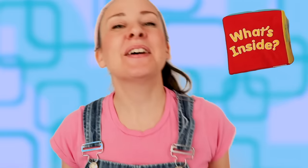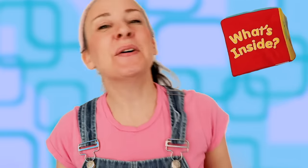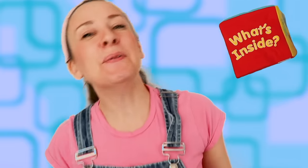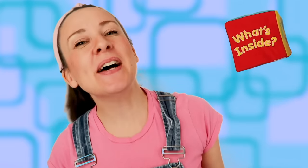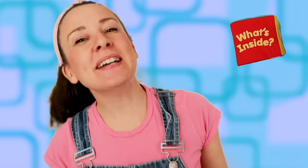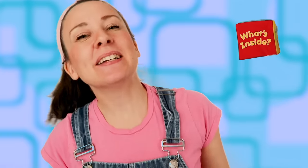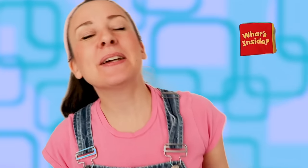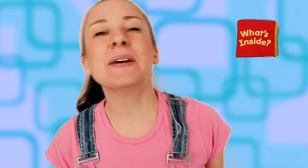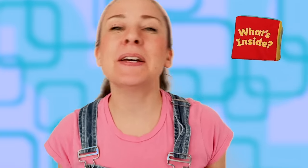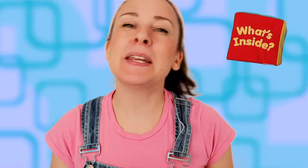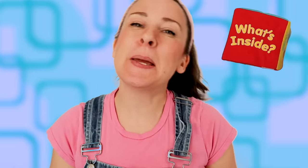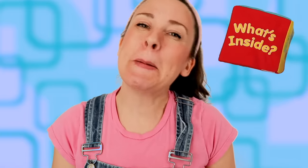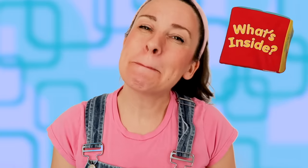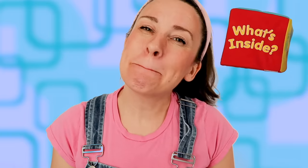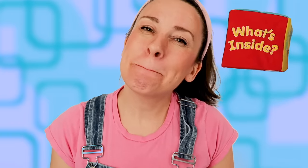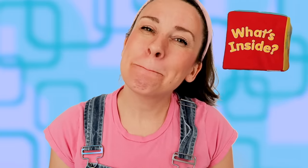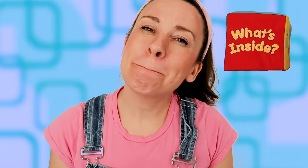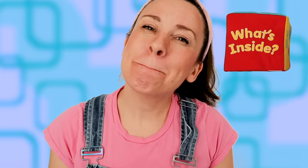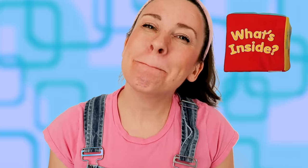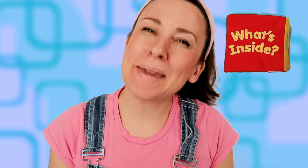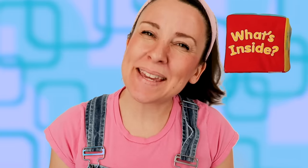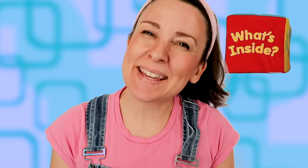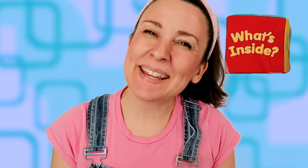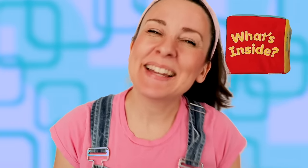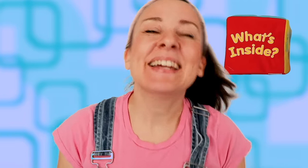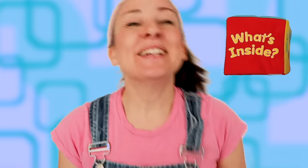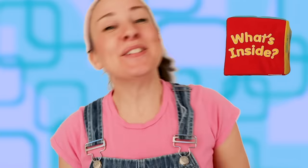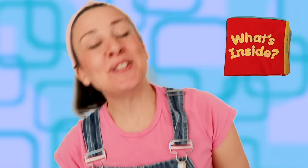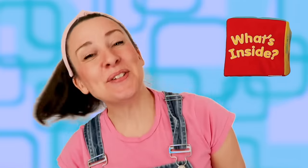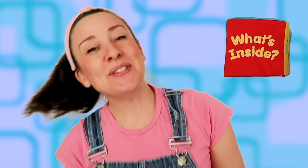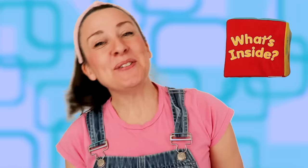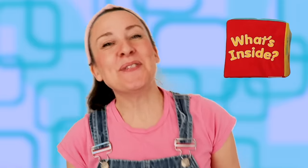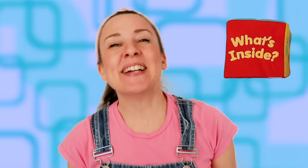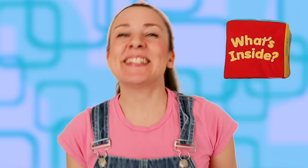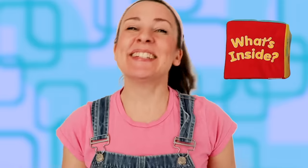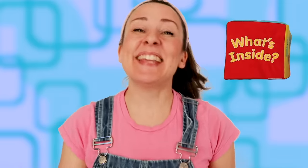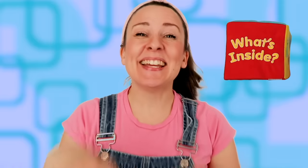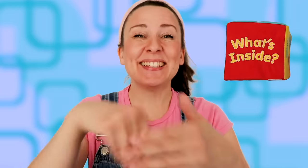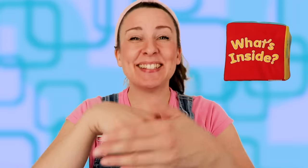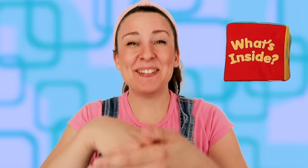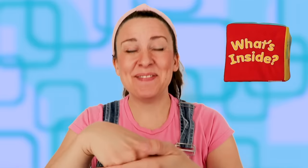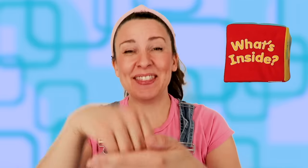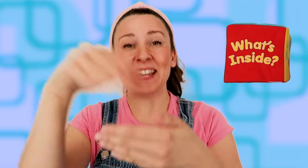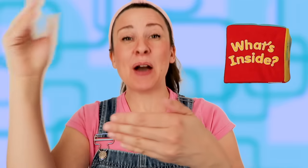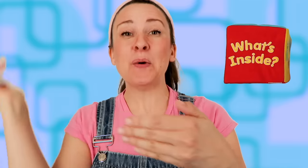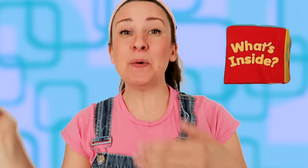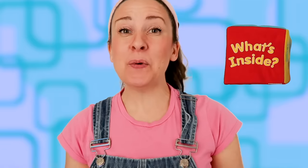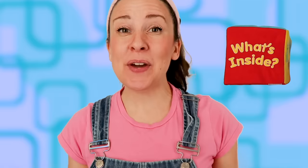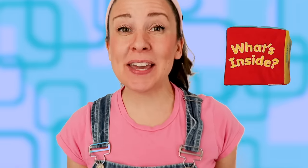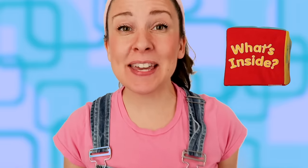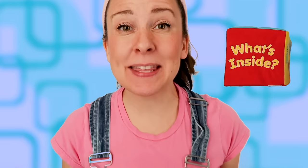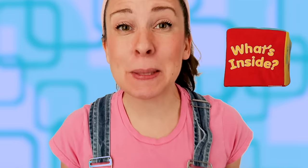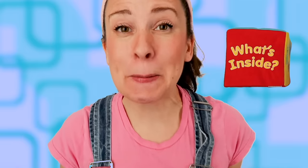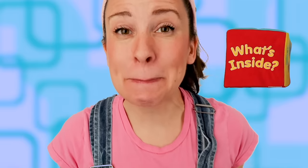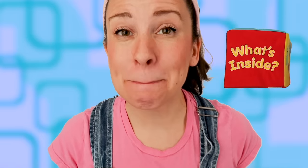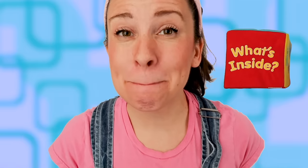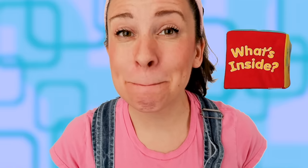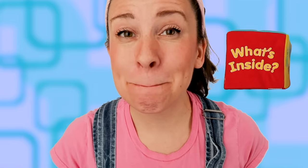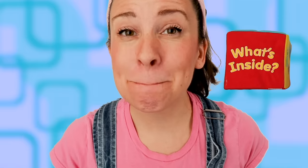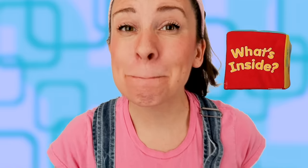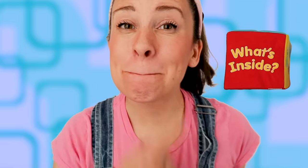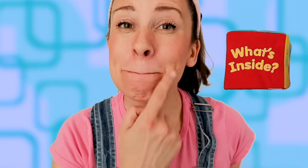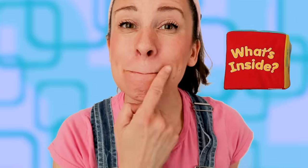box? What could it be? Do you want to take something out with